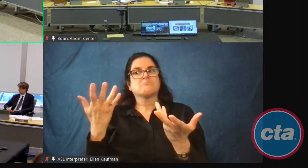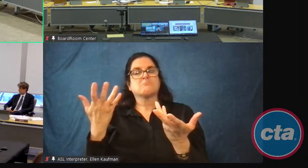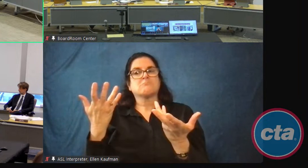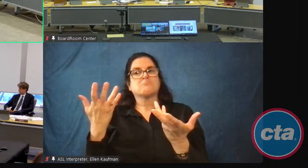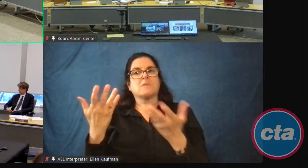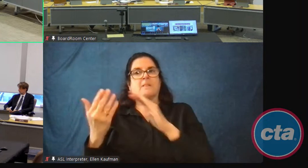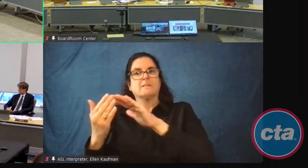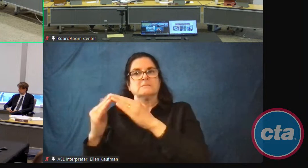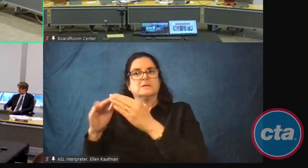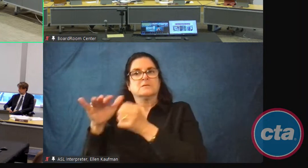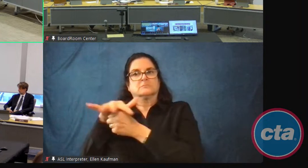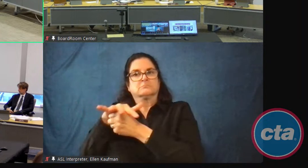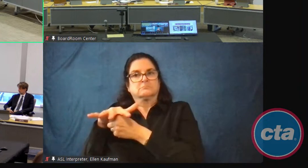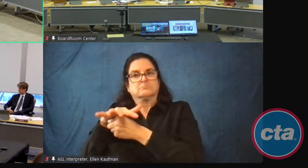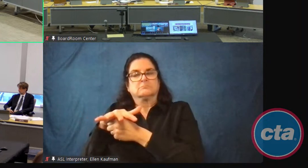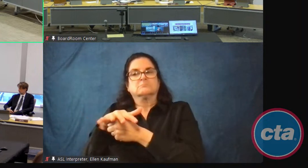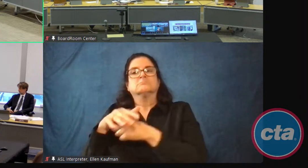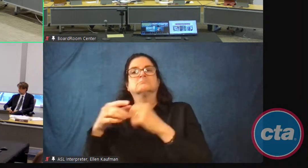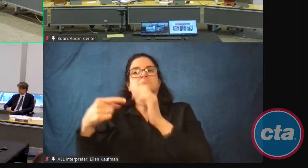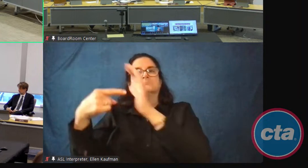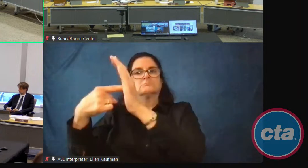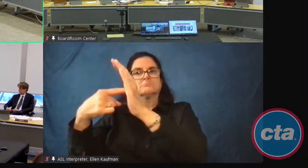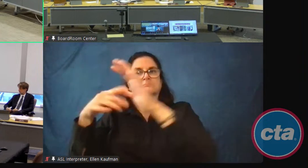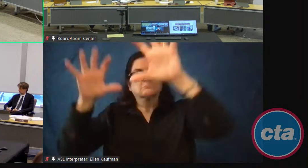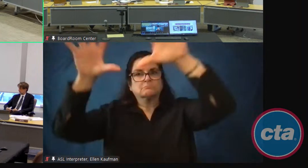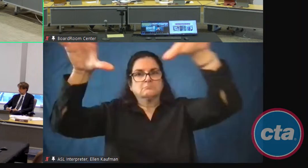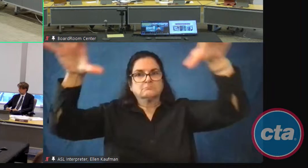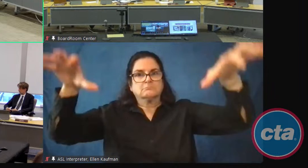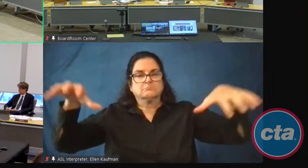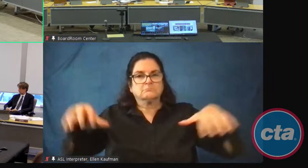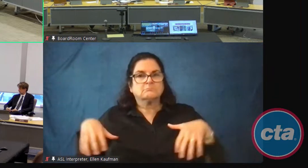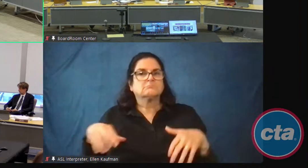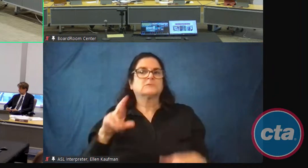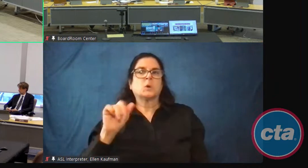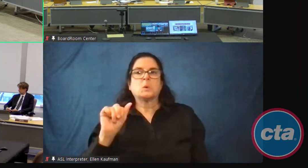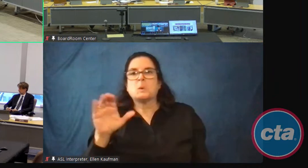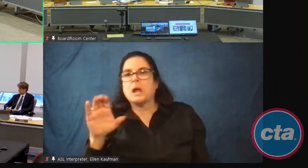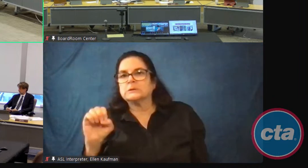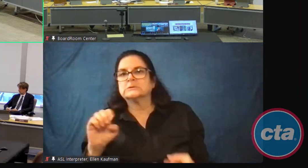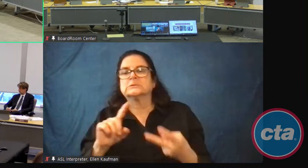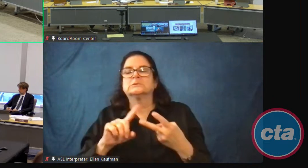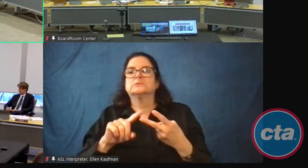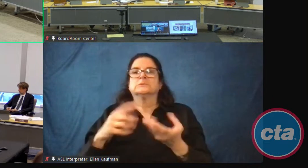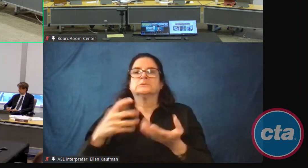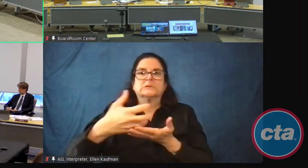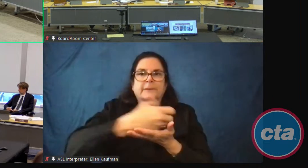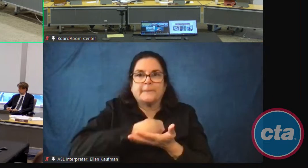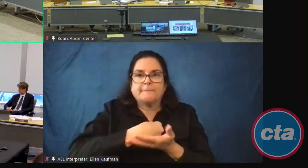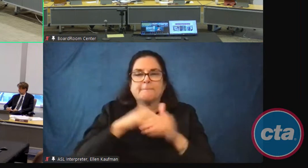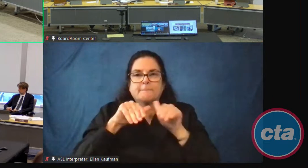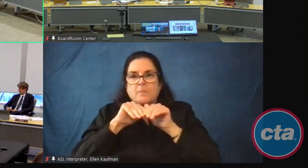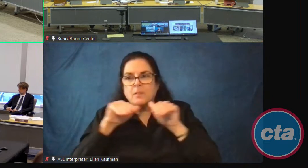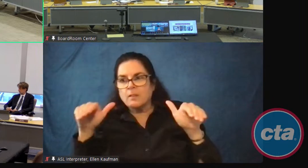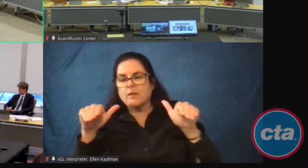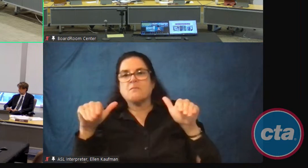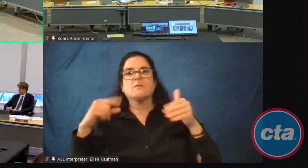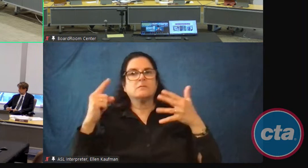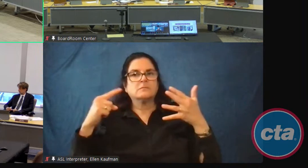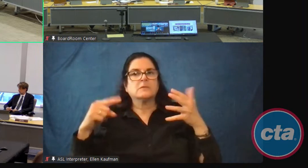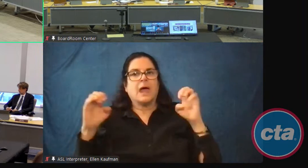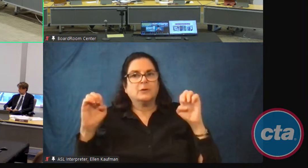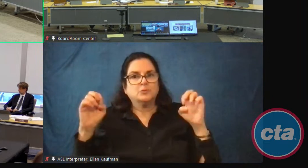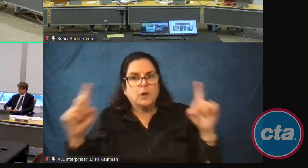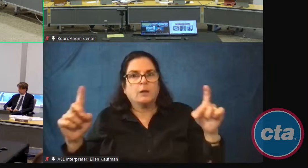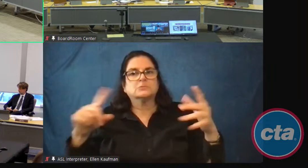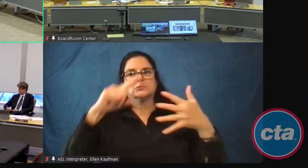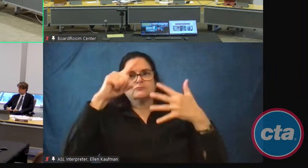race, income, social background, or education, We come together and have one common